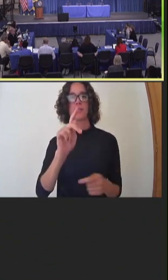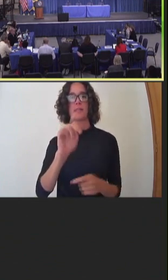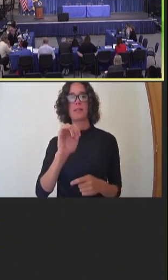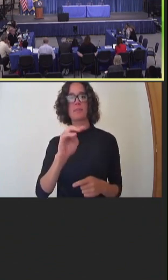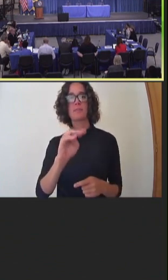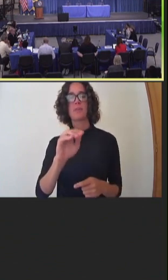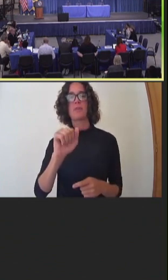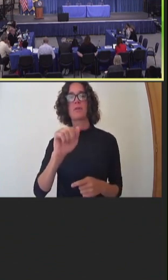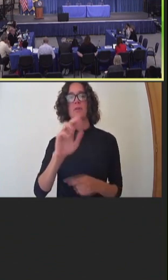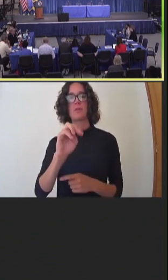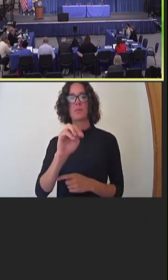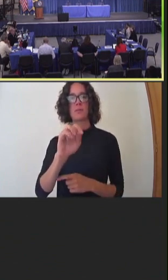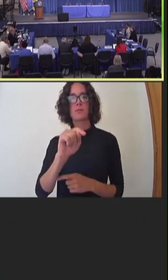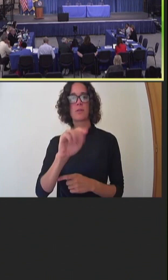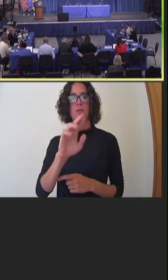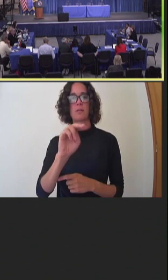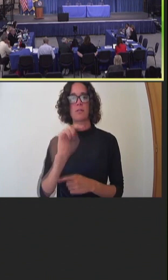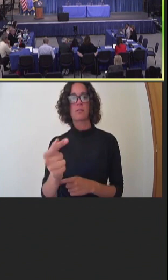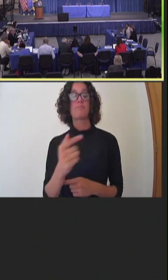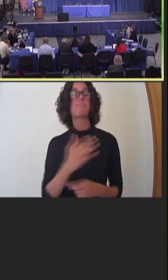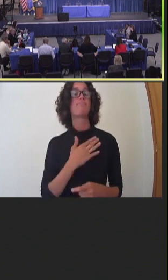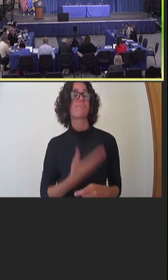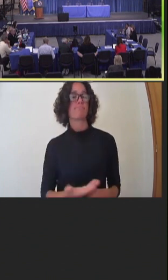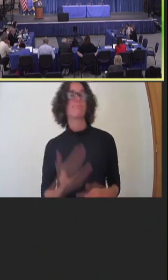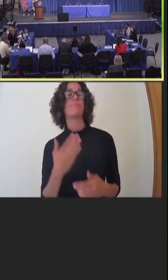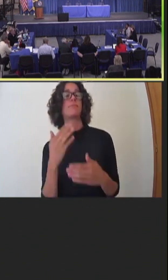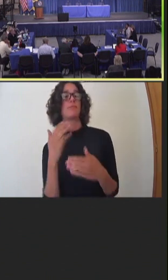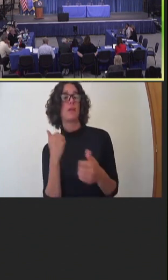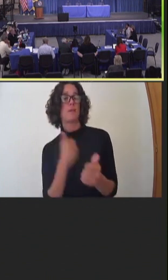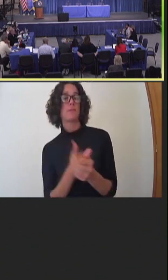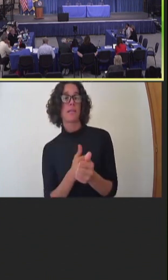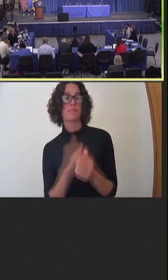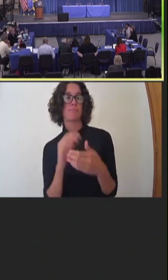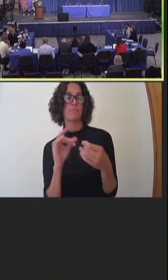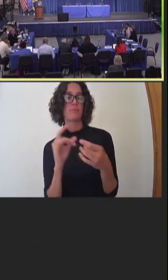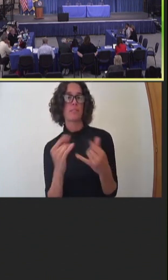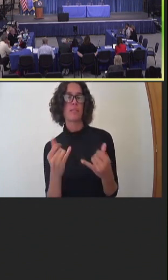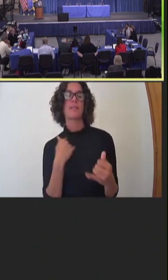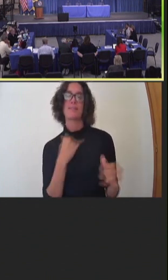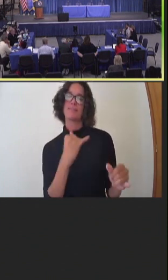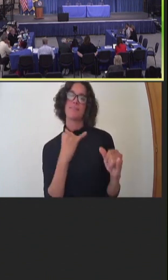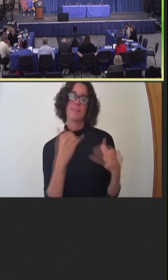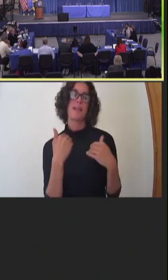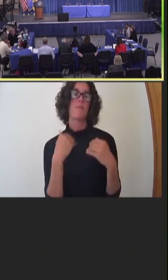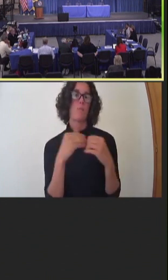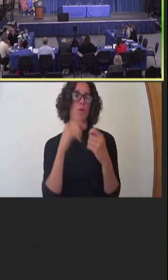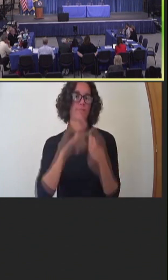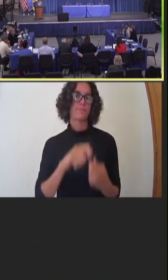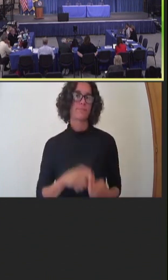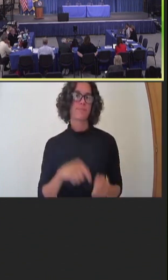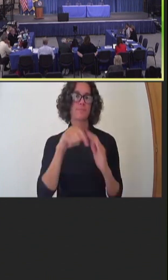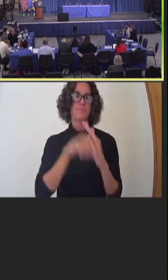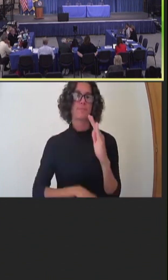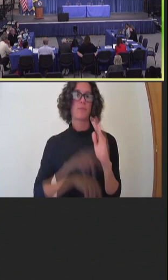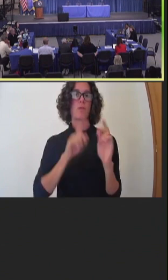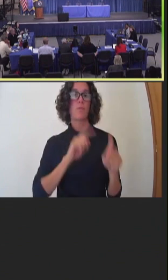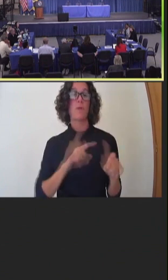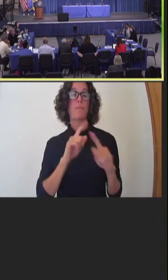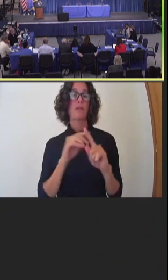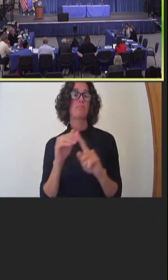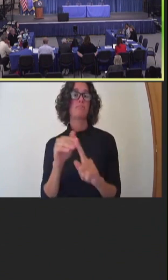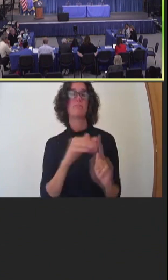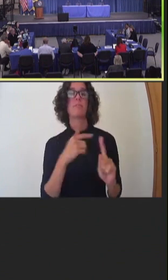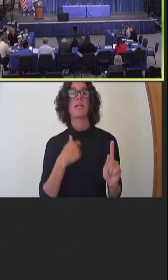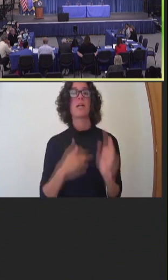Yes. Happy to give the update today. And yes, we have a more detailed written report. But just to remind everybody, I represent the Biomedical